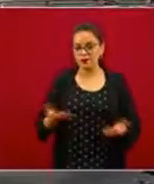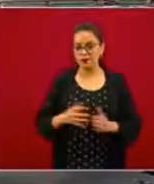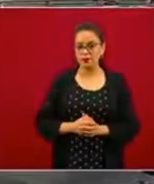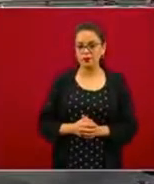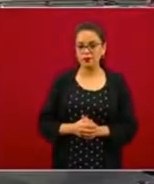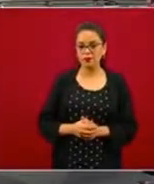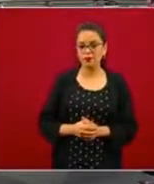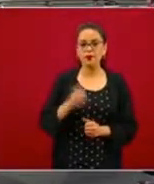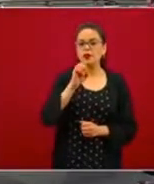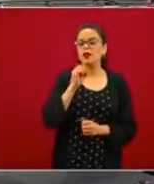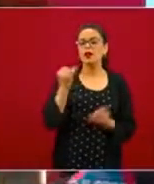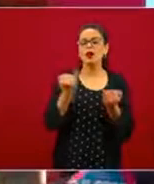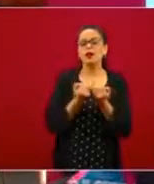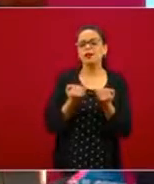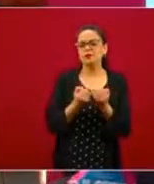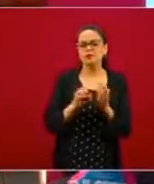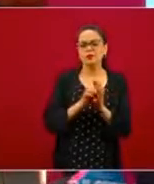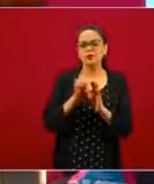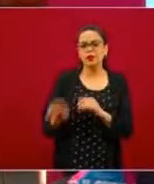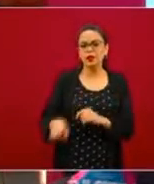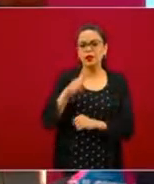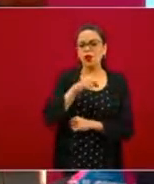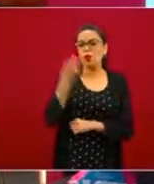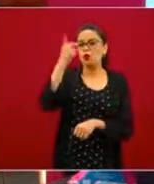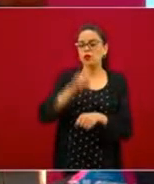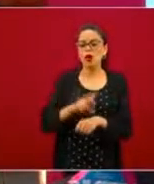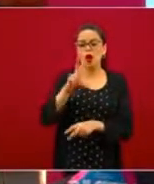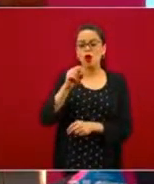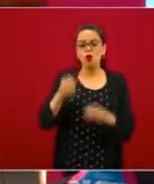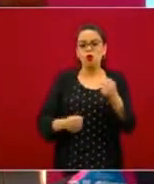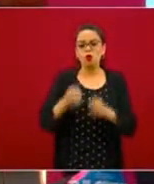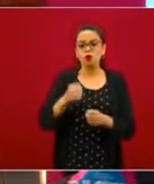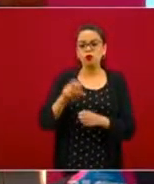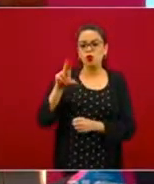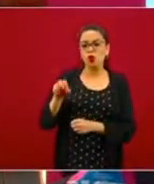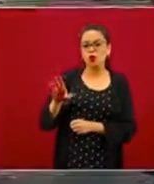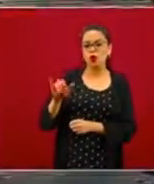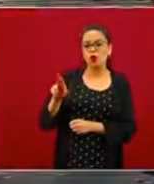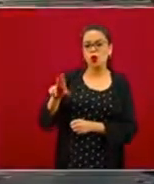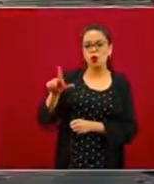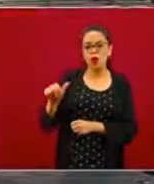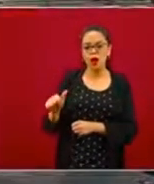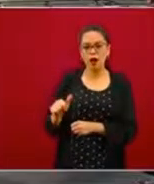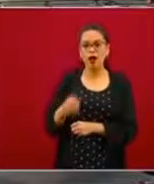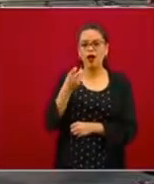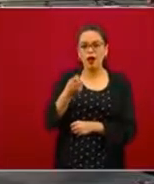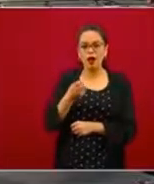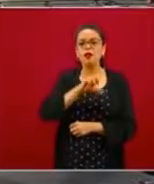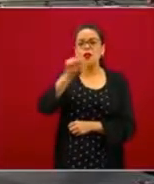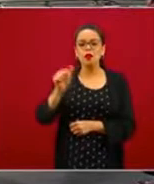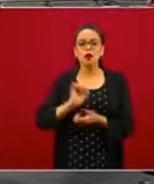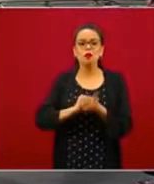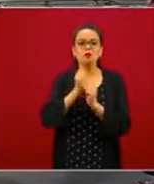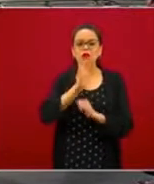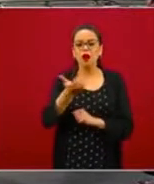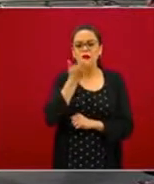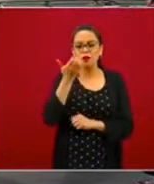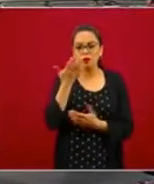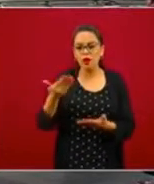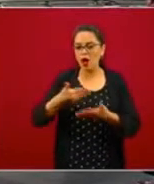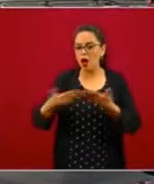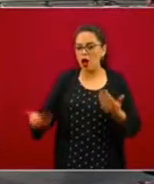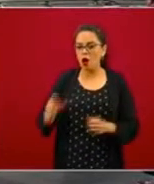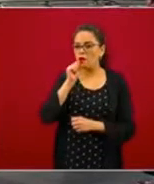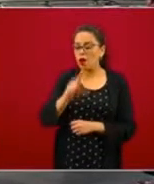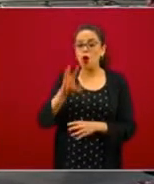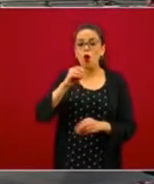circular of muy our bien quien no routine. circula, o For como example, aprendimos how a we no correr a learned mitad to y not no use empujar our al car on velocísimo. certain Antes no lo days or sabíamos, ahora lo not debemos de